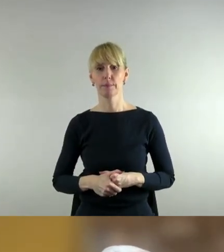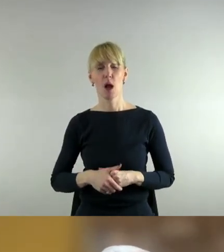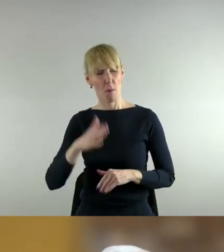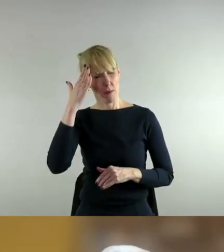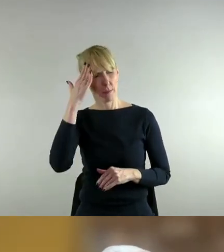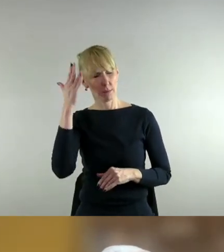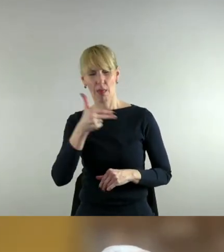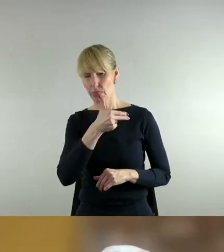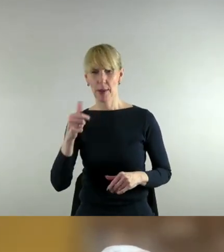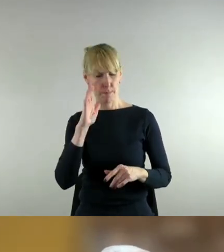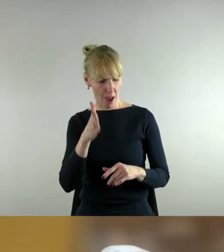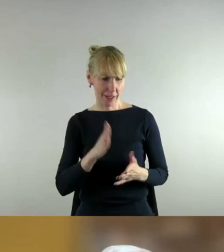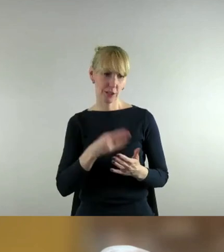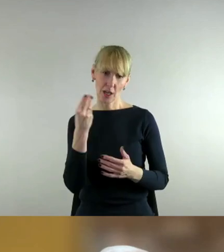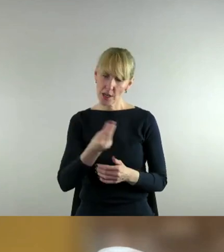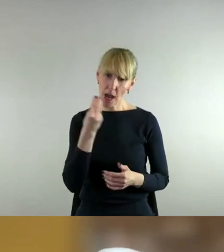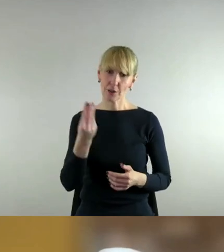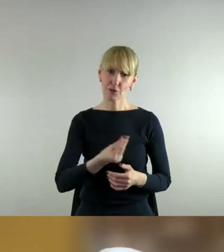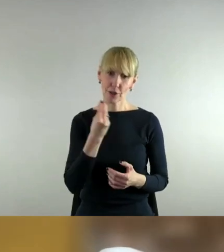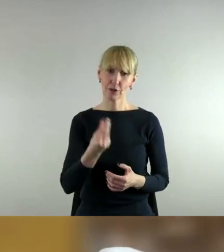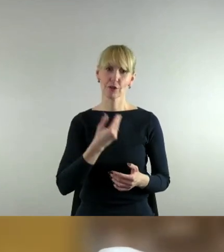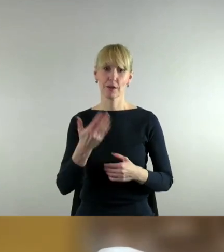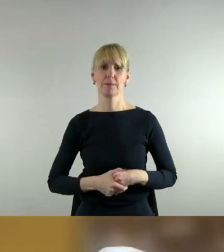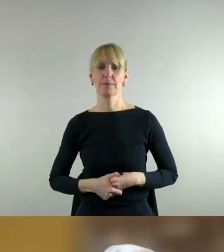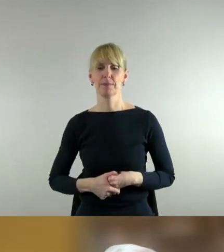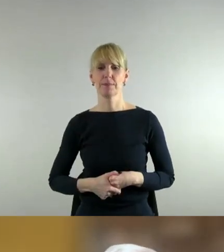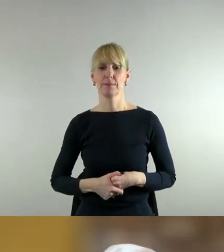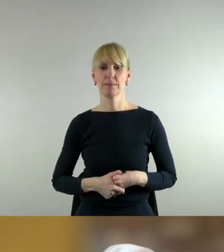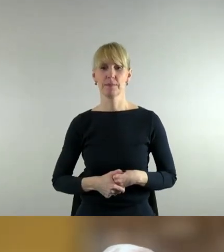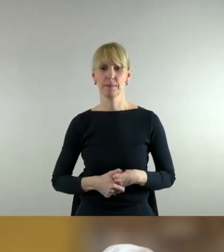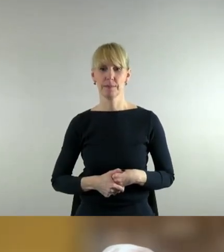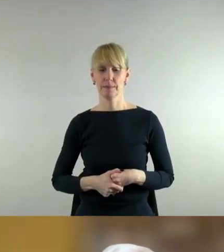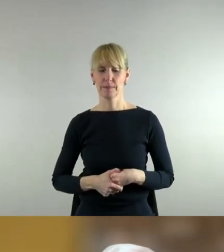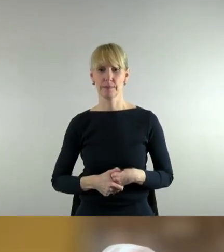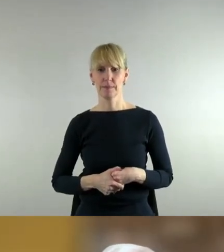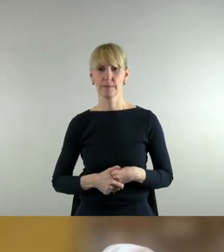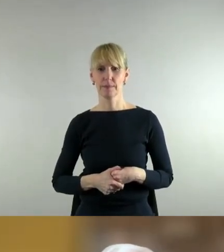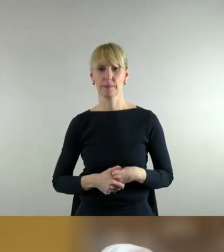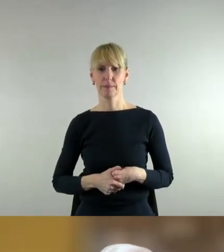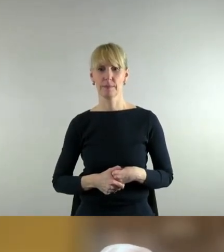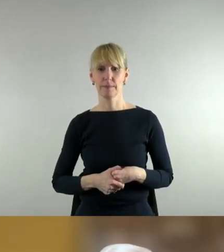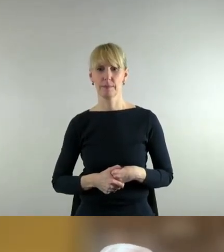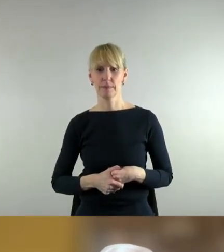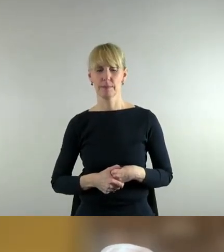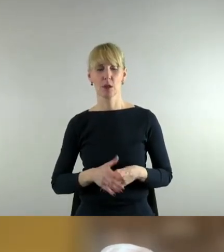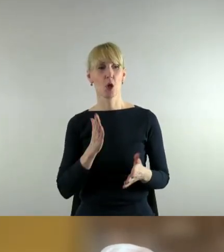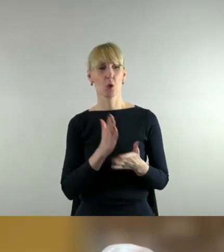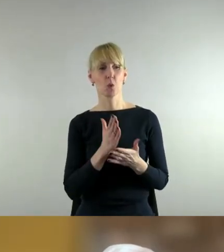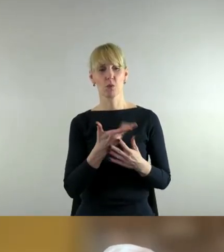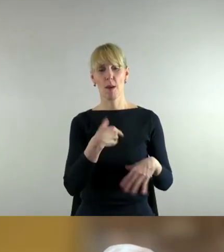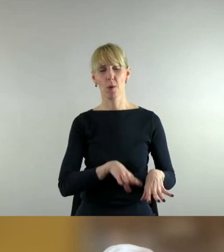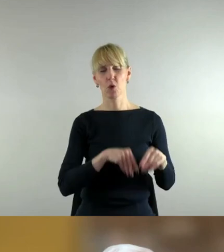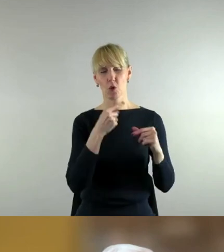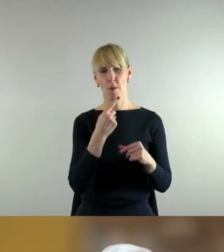this topic will be continued. And I hope that with the Swiss funds, we will also be able to